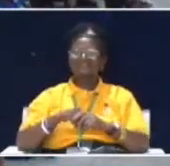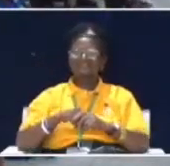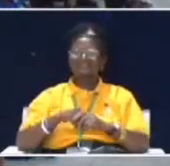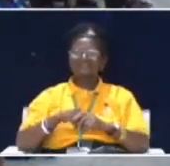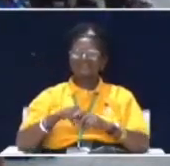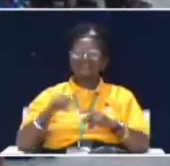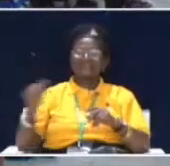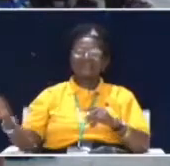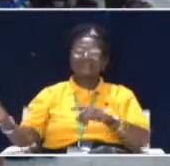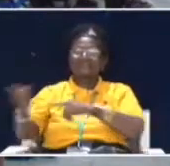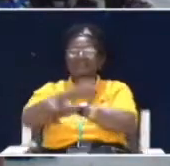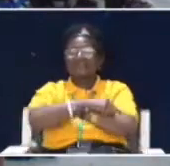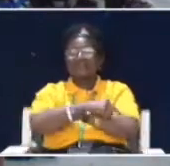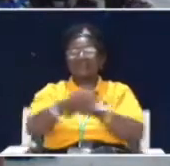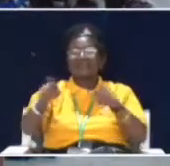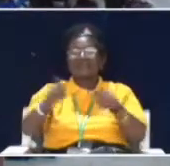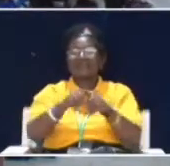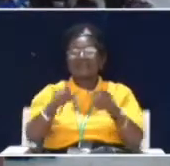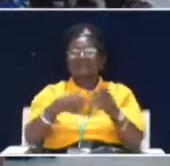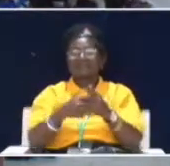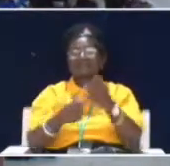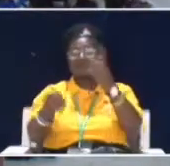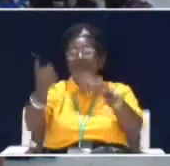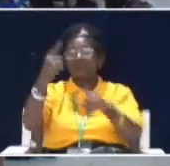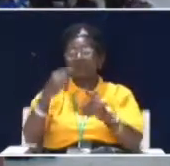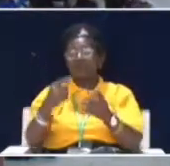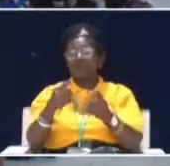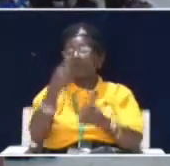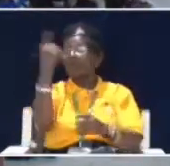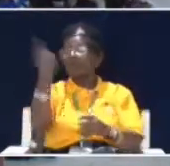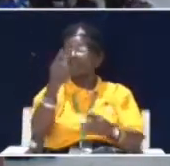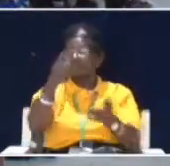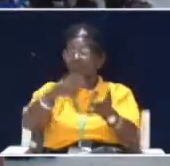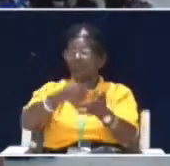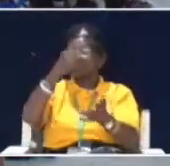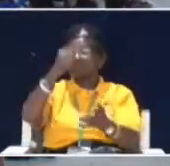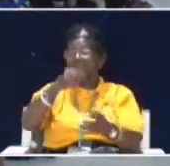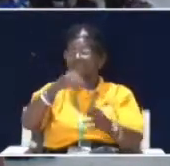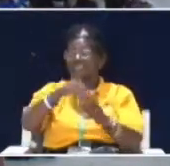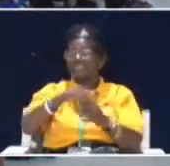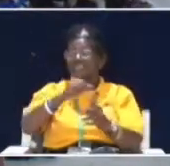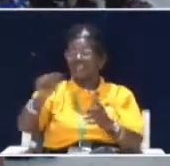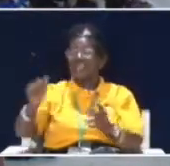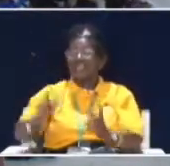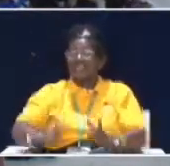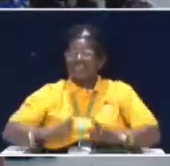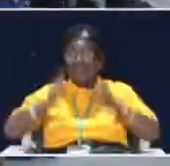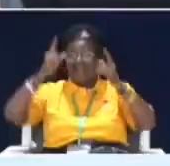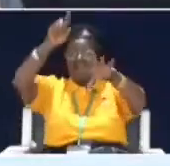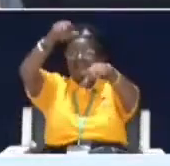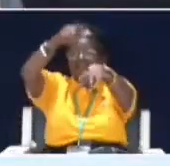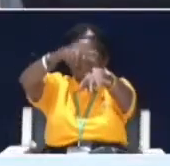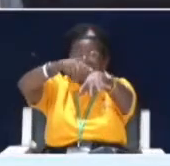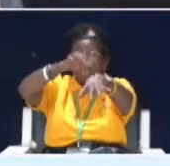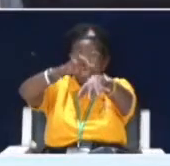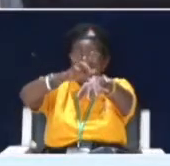day like this comes only once in a lifetime. Please